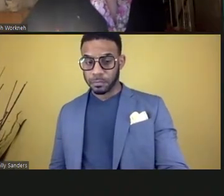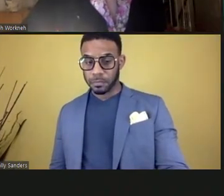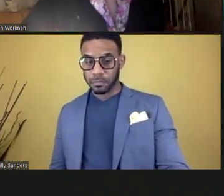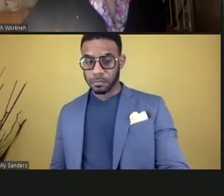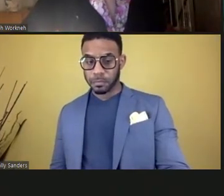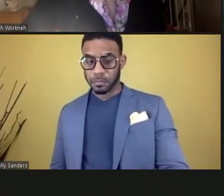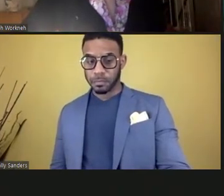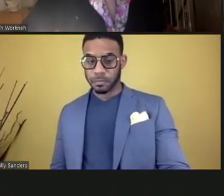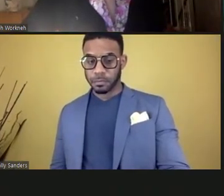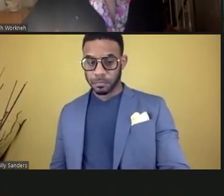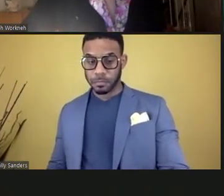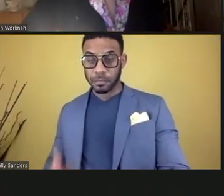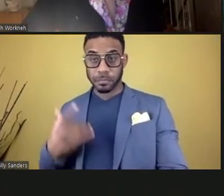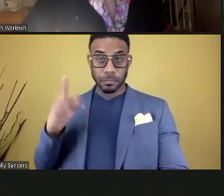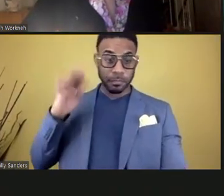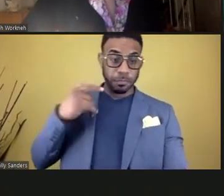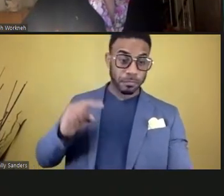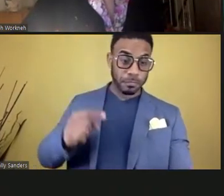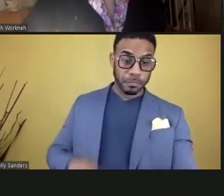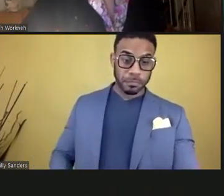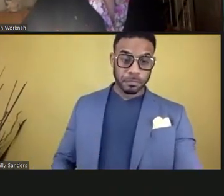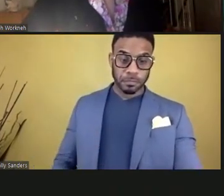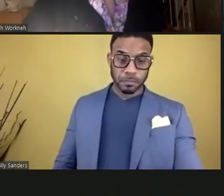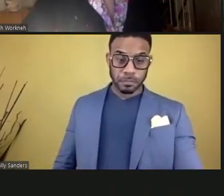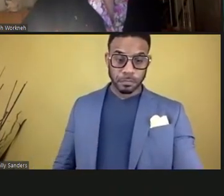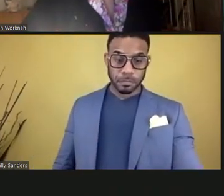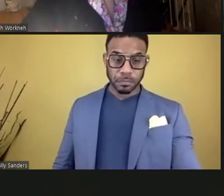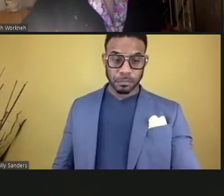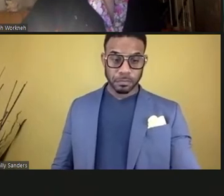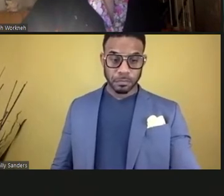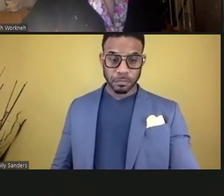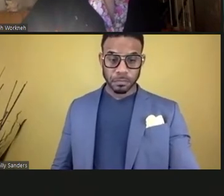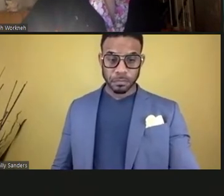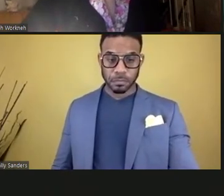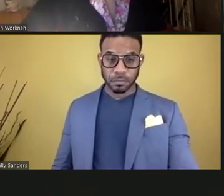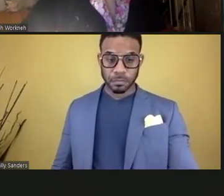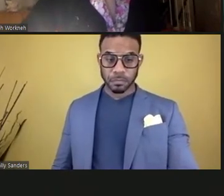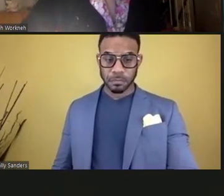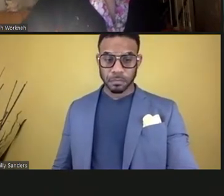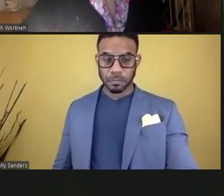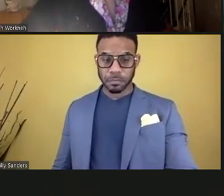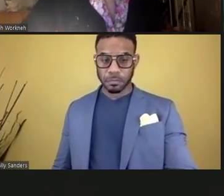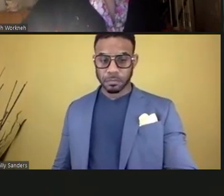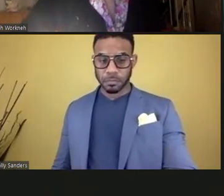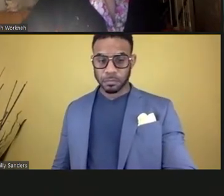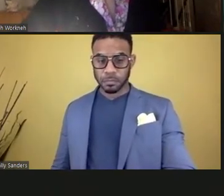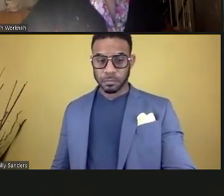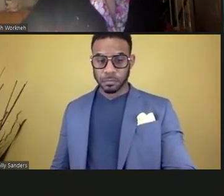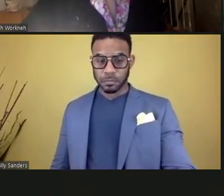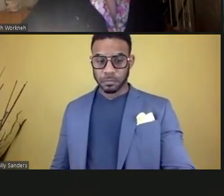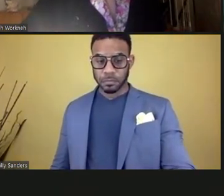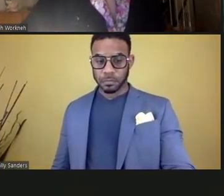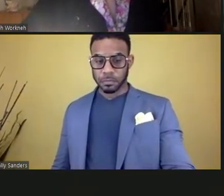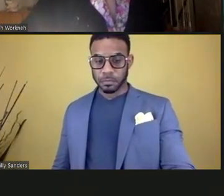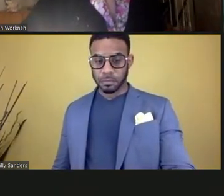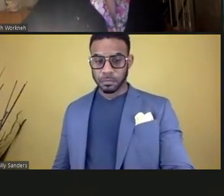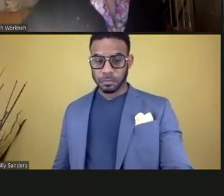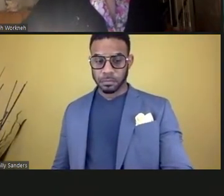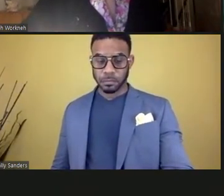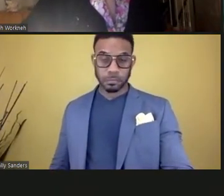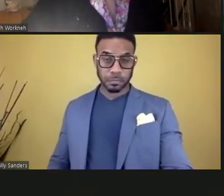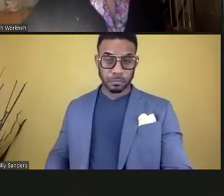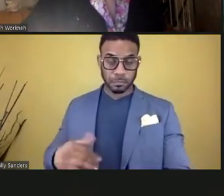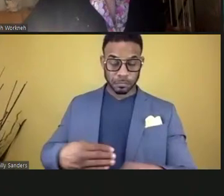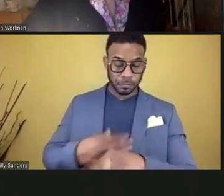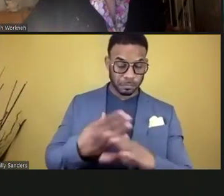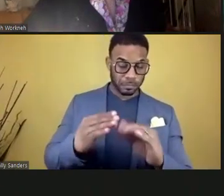I can begin. First, thanks to you all so much. I have to say that we're in a Zoom meeting together and